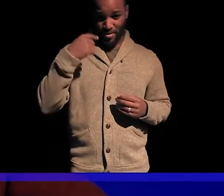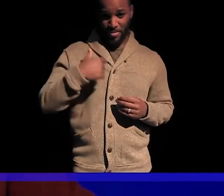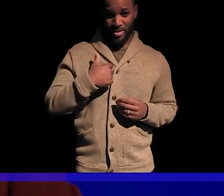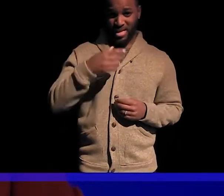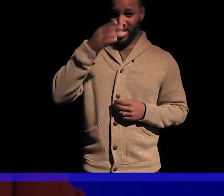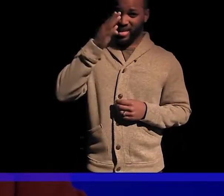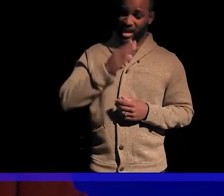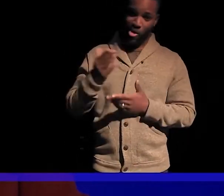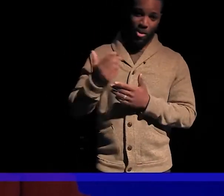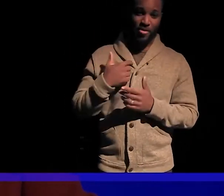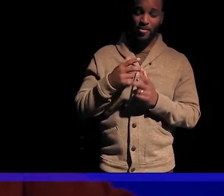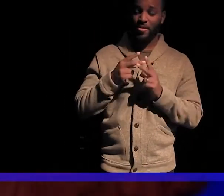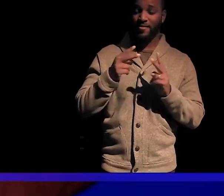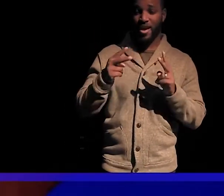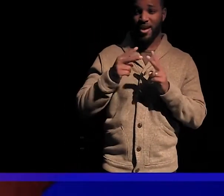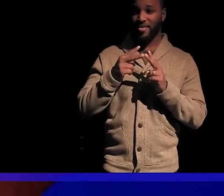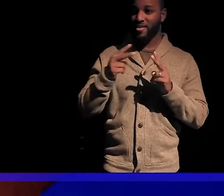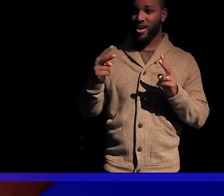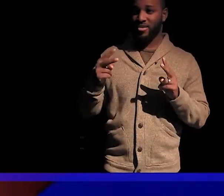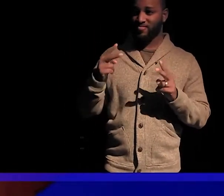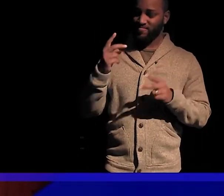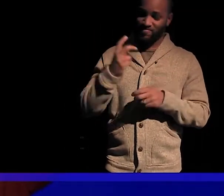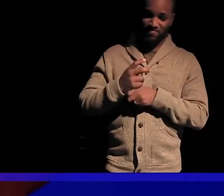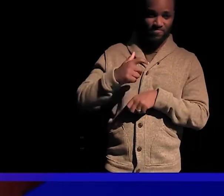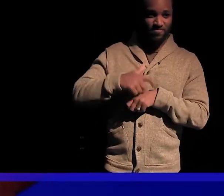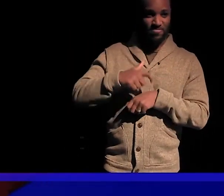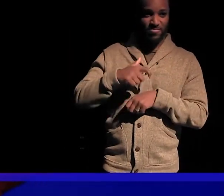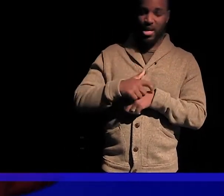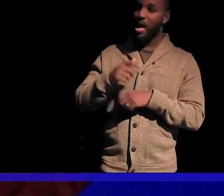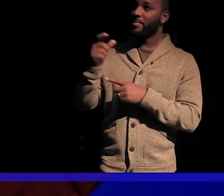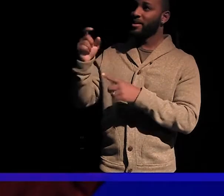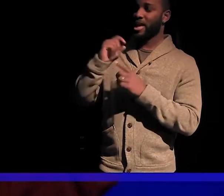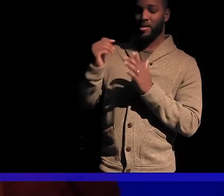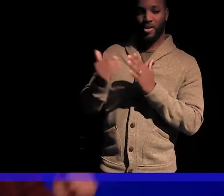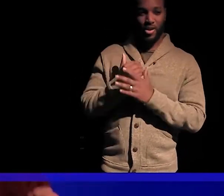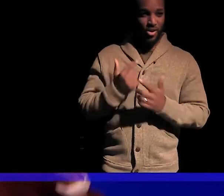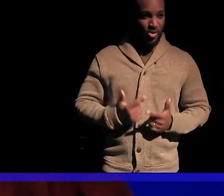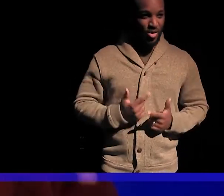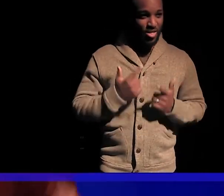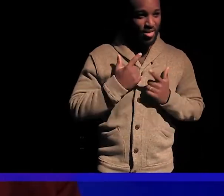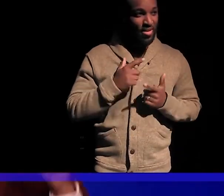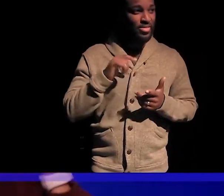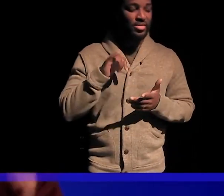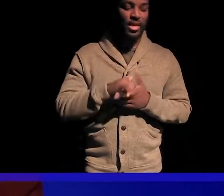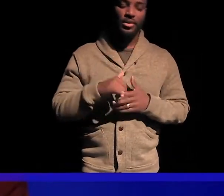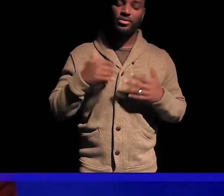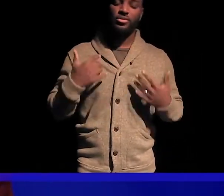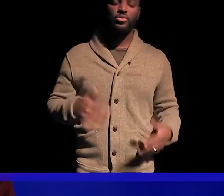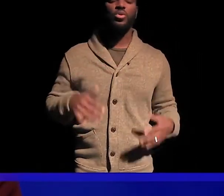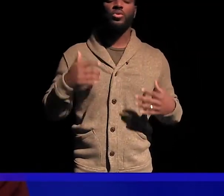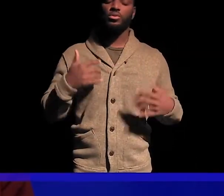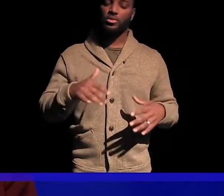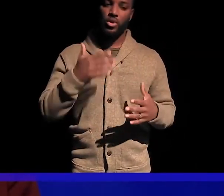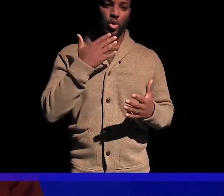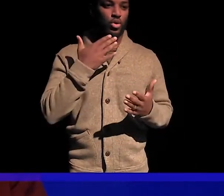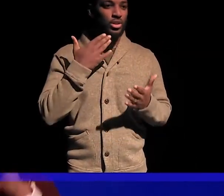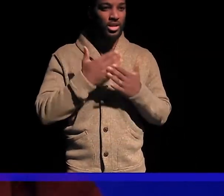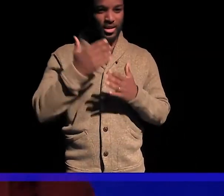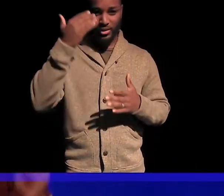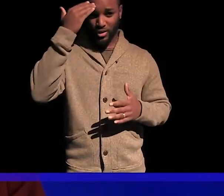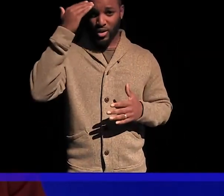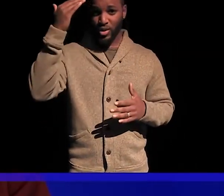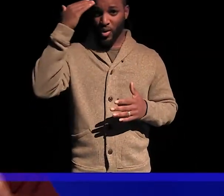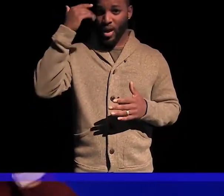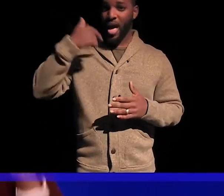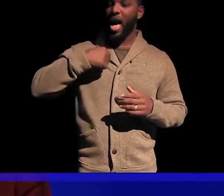me from very deep down and he gave me a new life, and that is so good to know that I